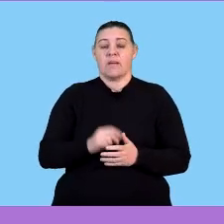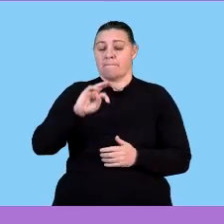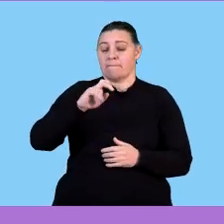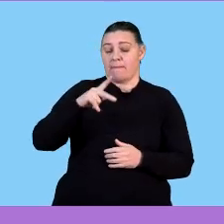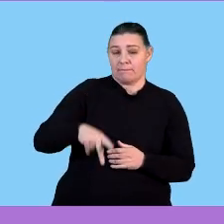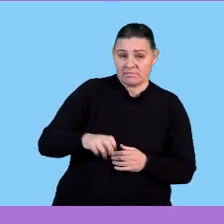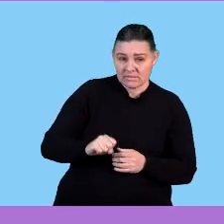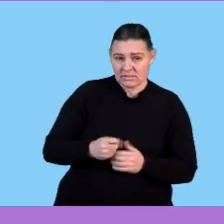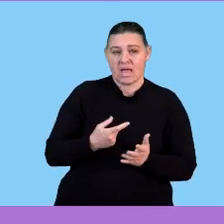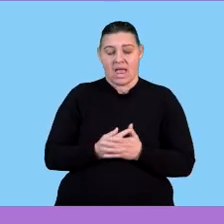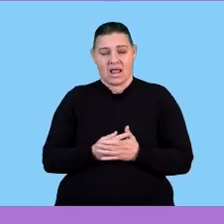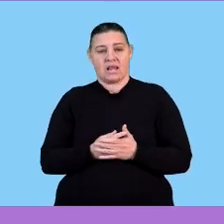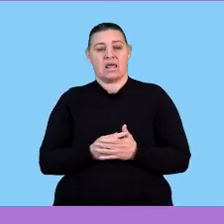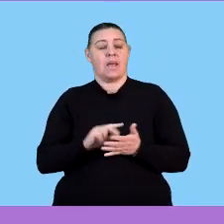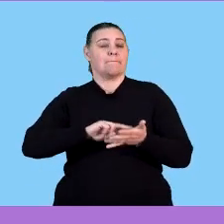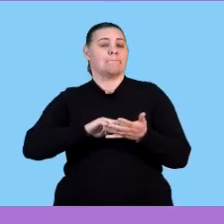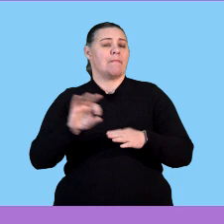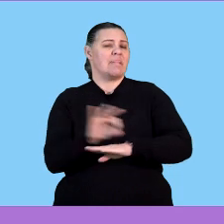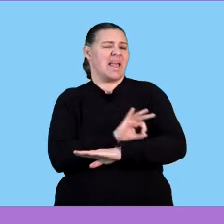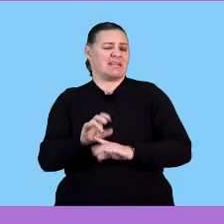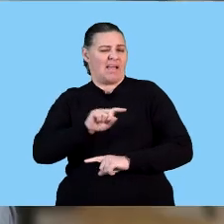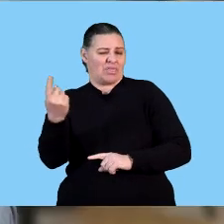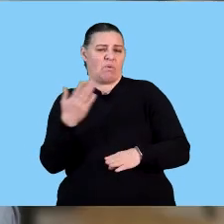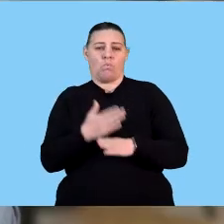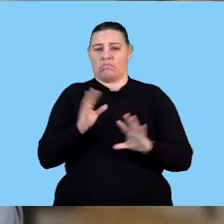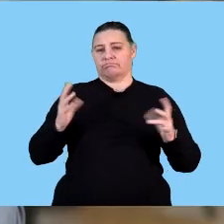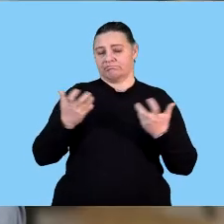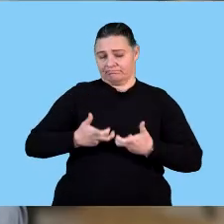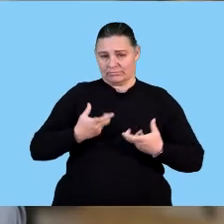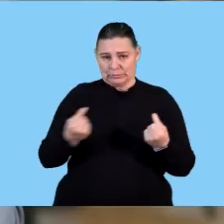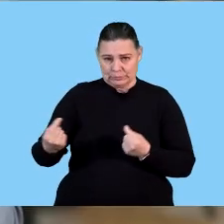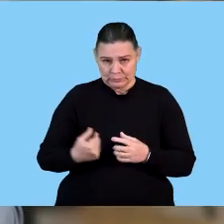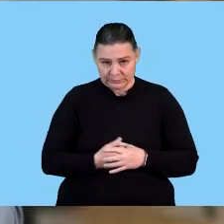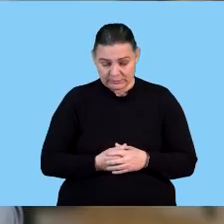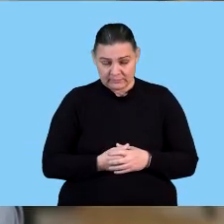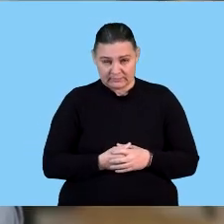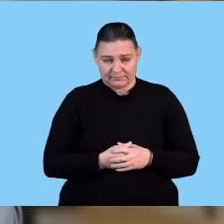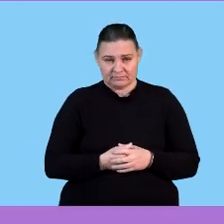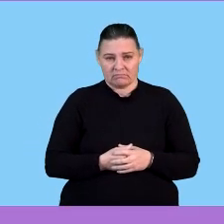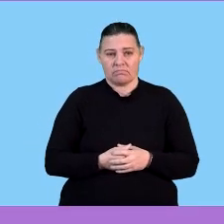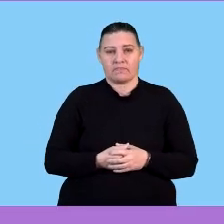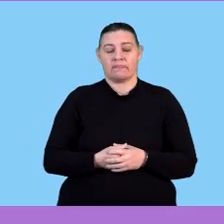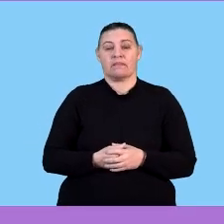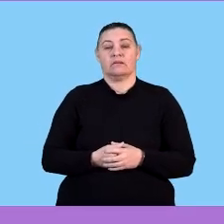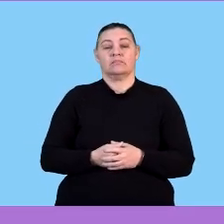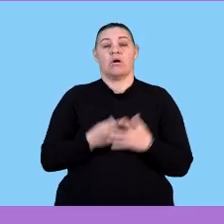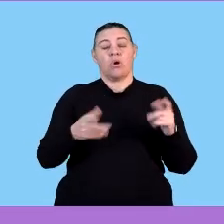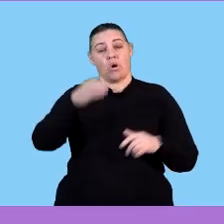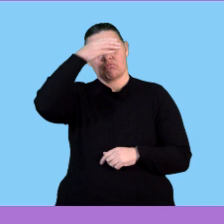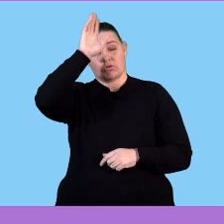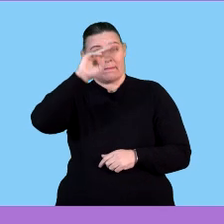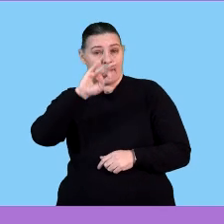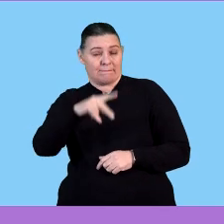with maps, and work with other plans. All right, let's get started. So, looking